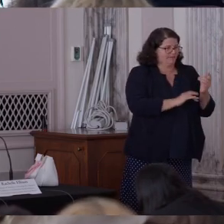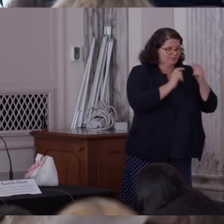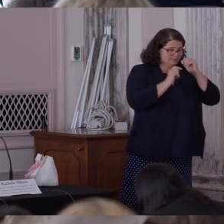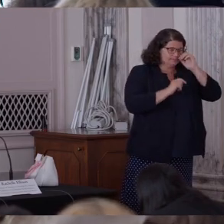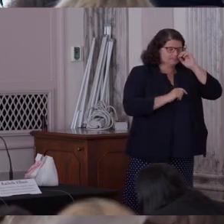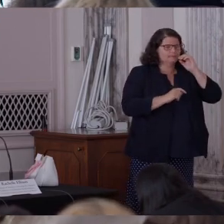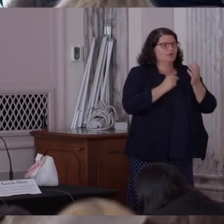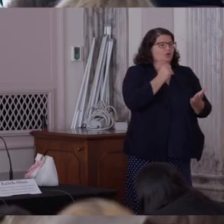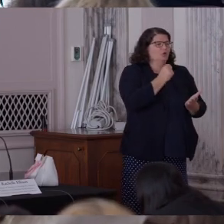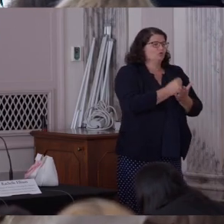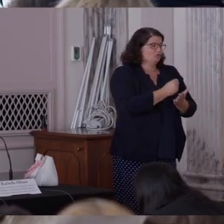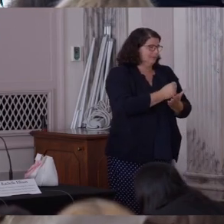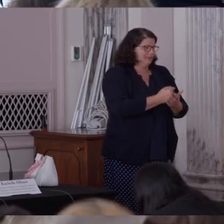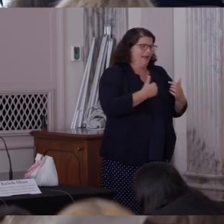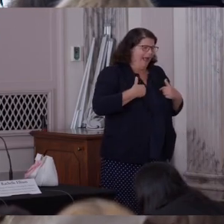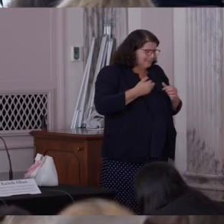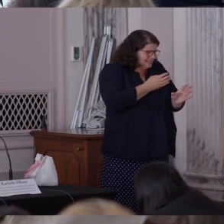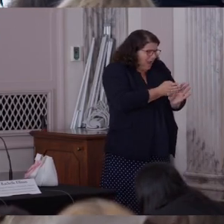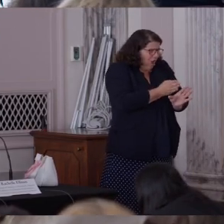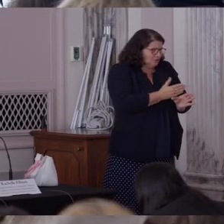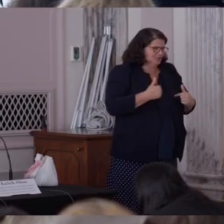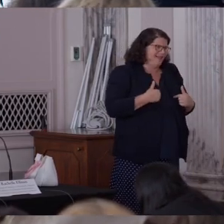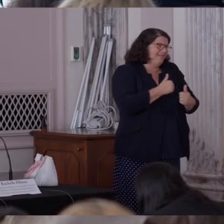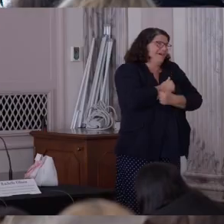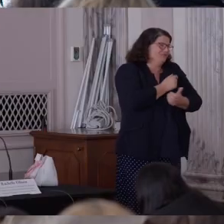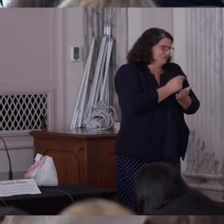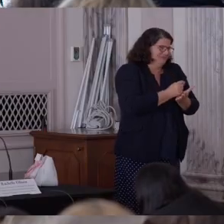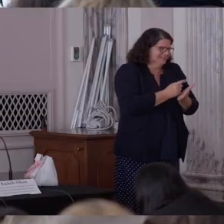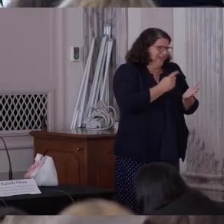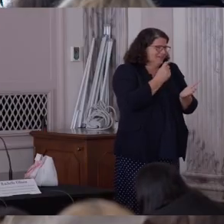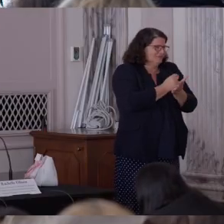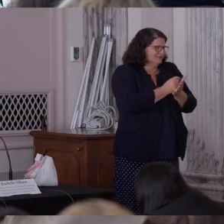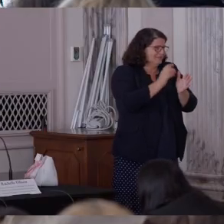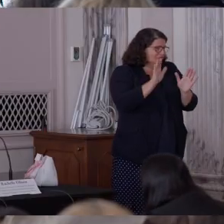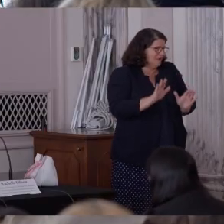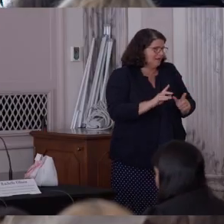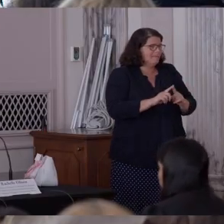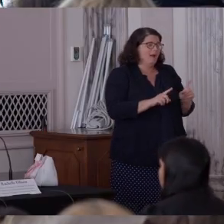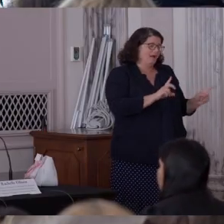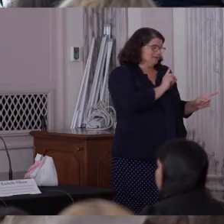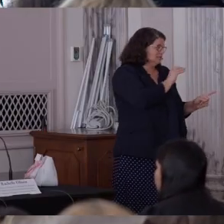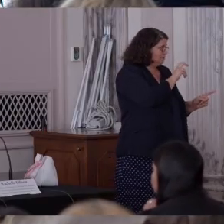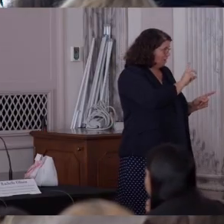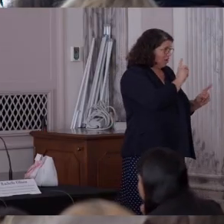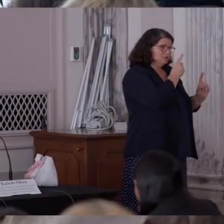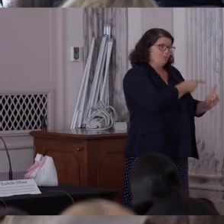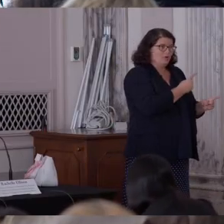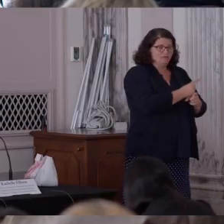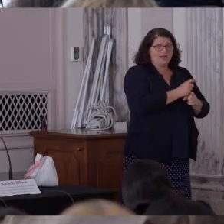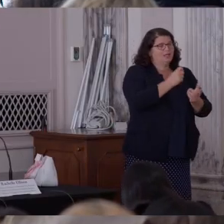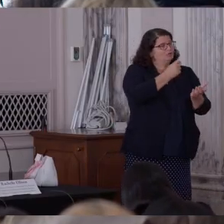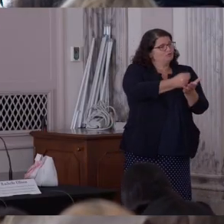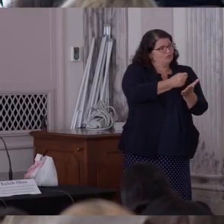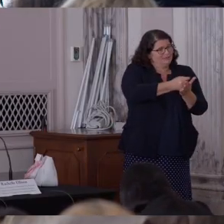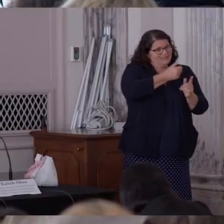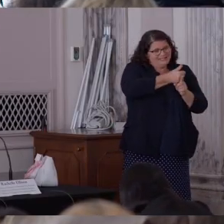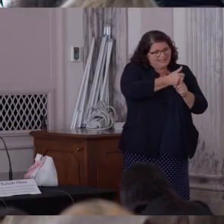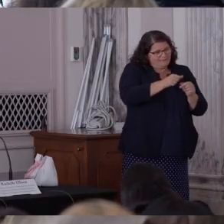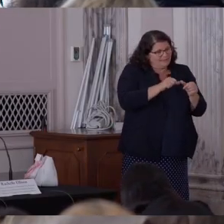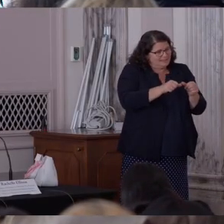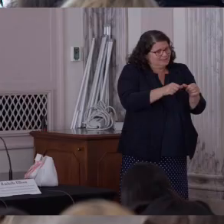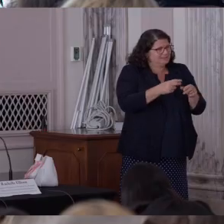psychologist. I love treatment. Treatment is wonderful. But treatment, to Donald's point, lasts only so long.